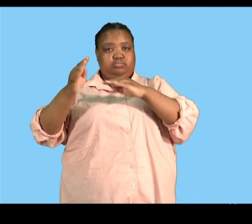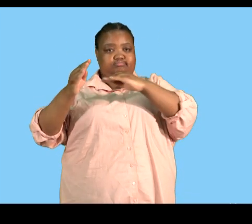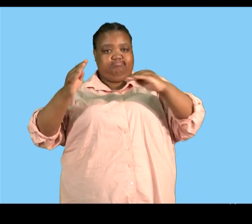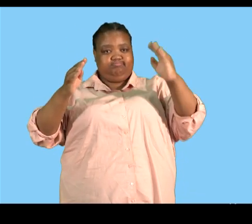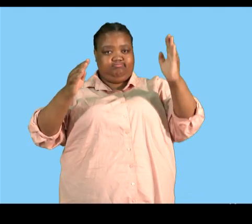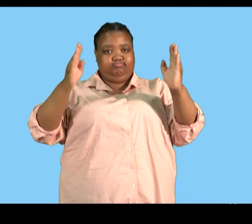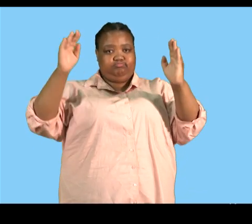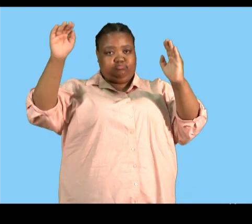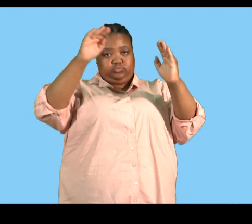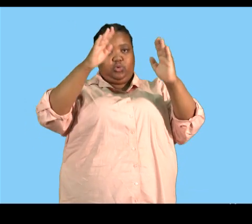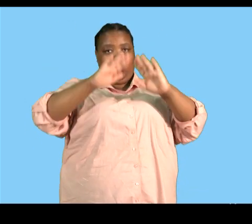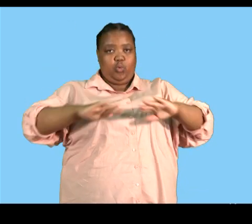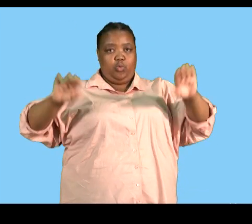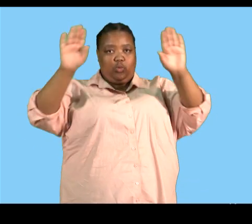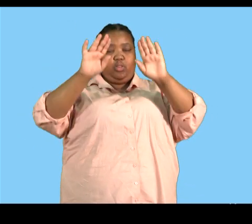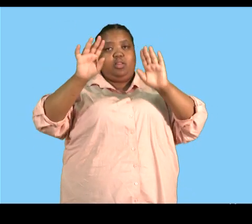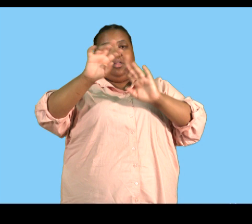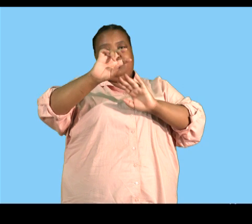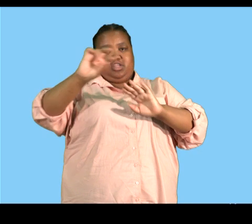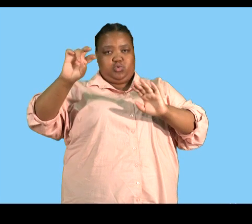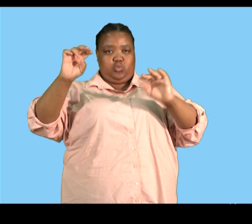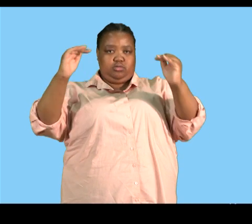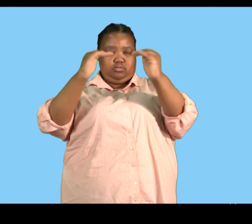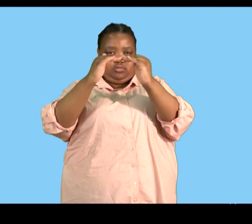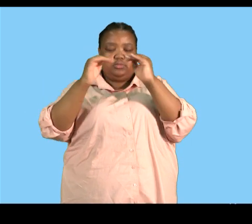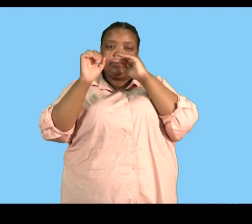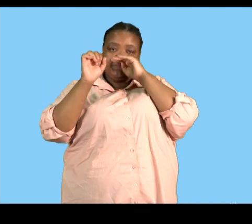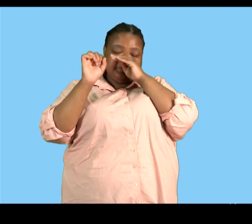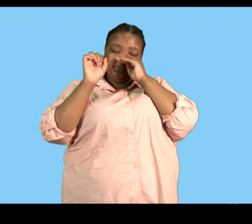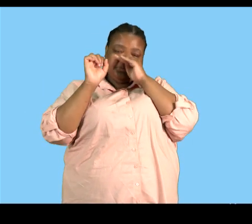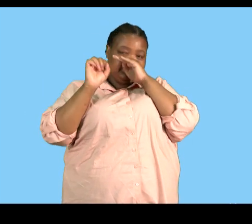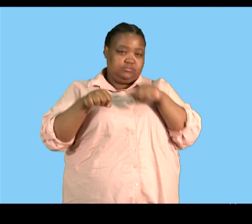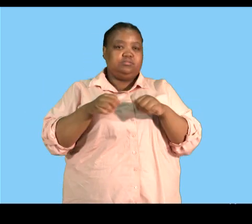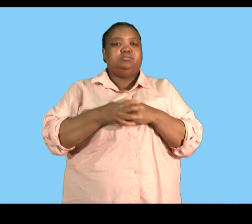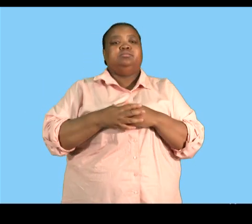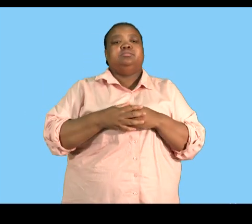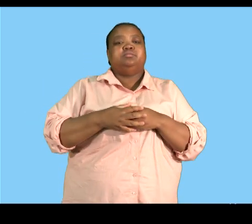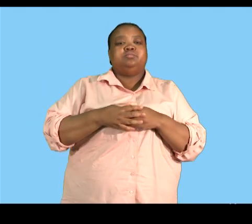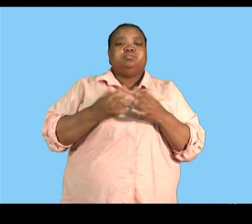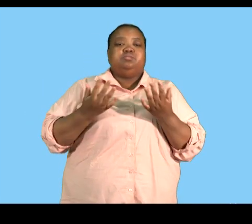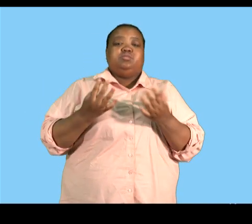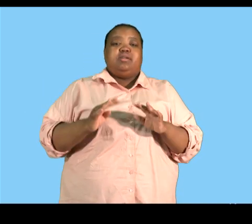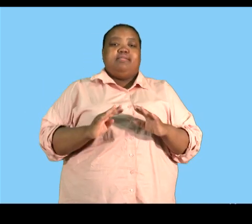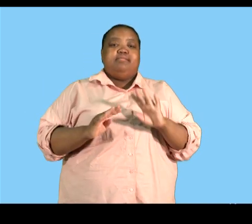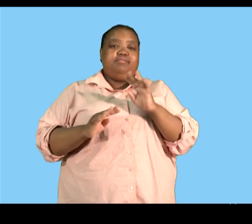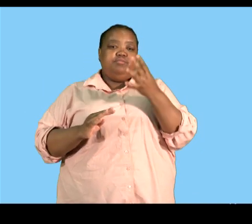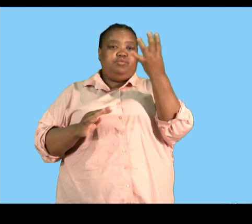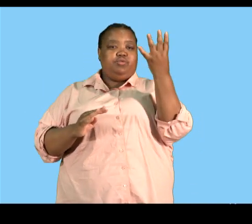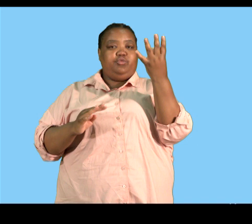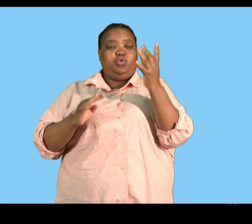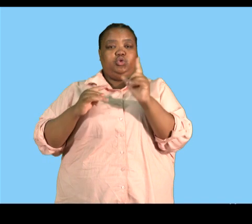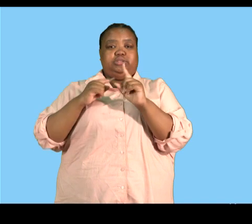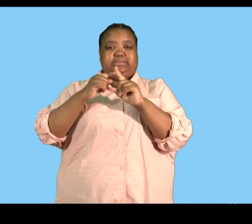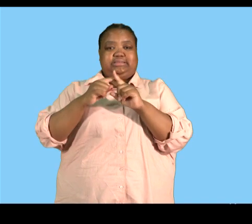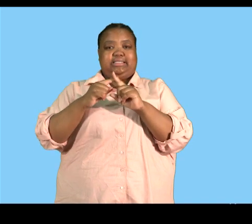6 meters. So now going to our formula, we substitute. We are given 4 multiplied by the